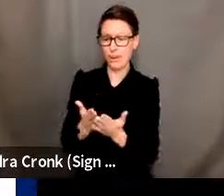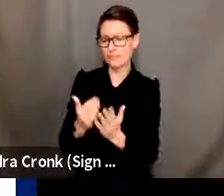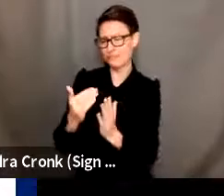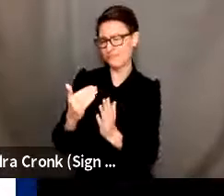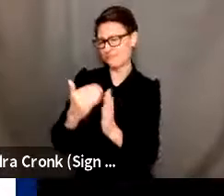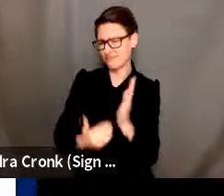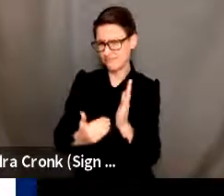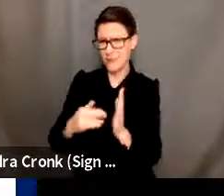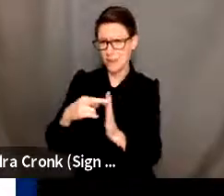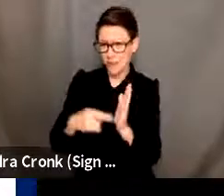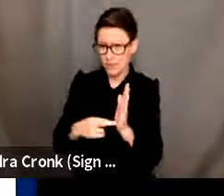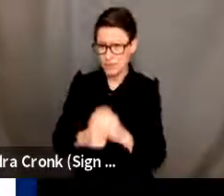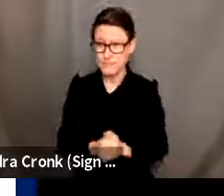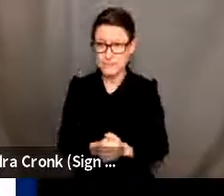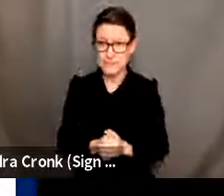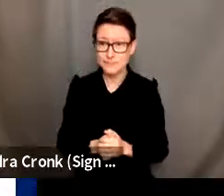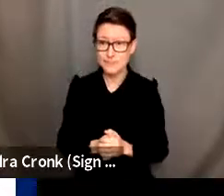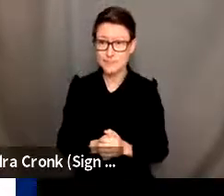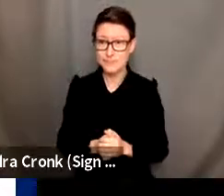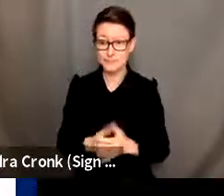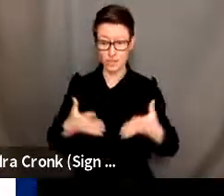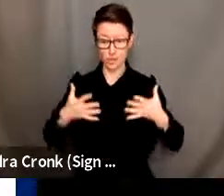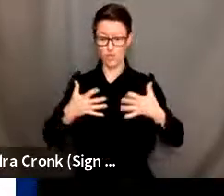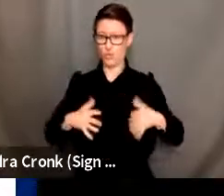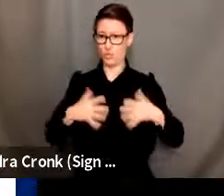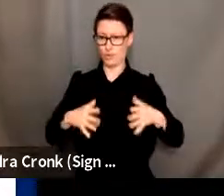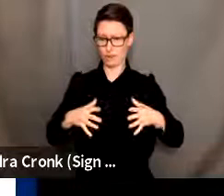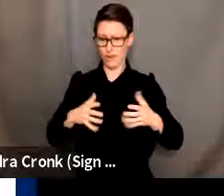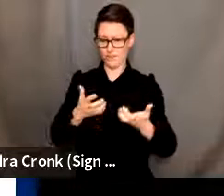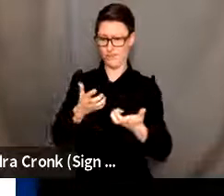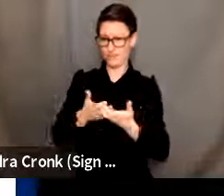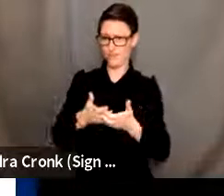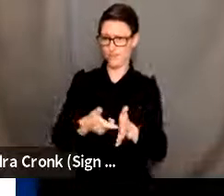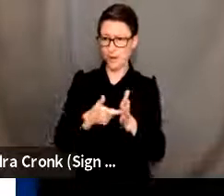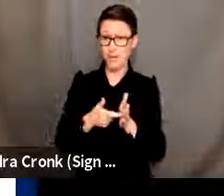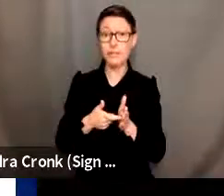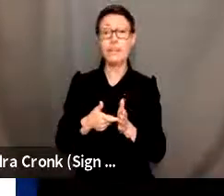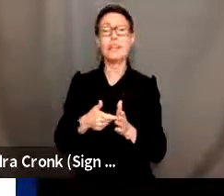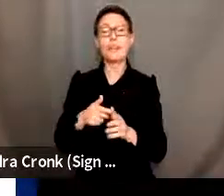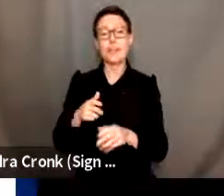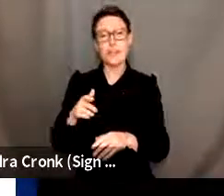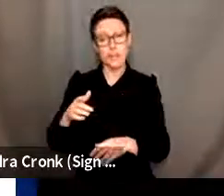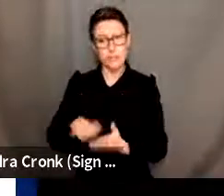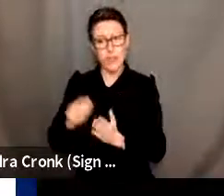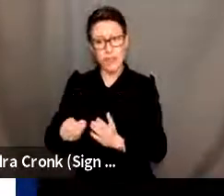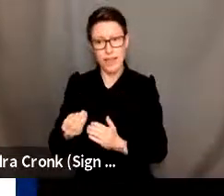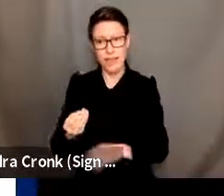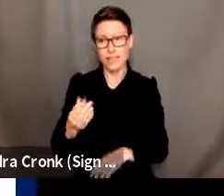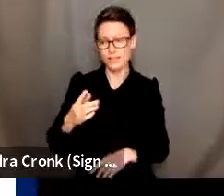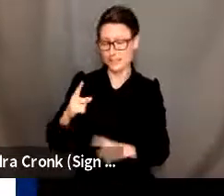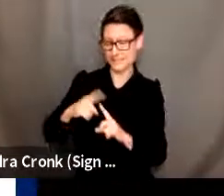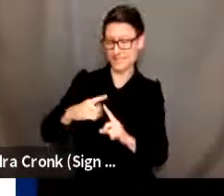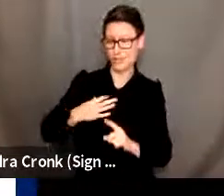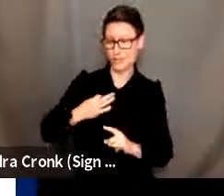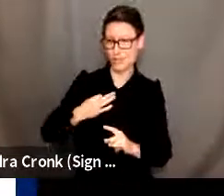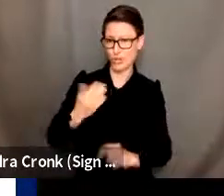on site, and you will be required to purchase a volunteer t-shirt for $15. And we are enacting